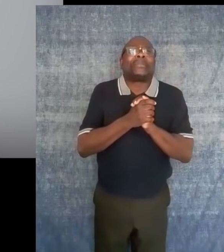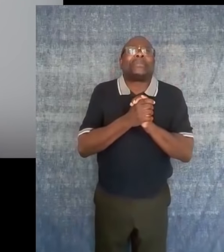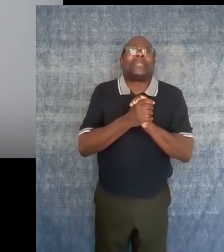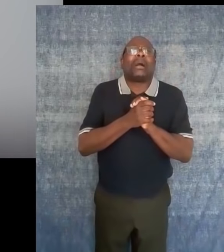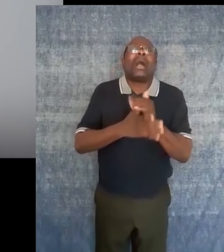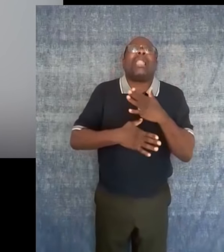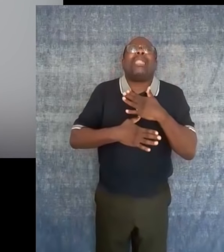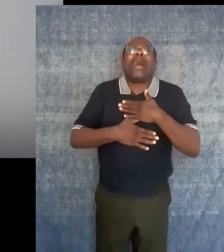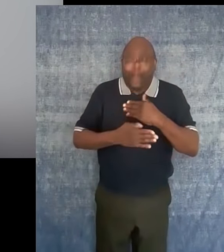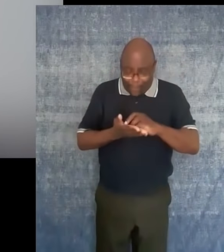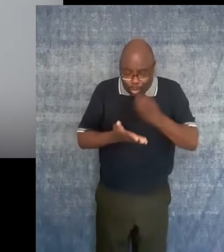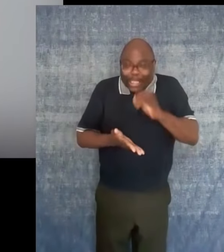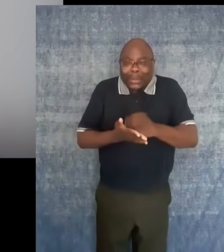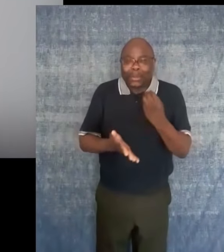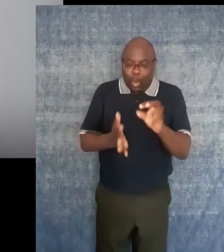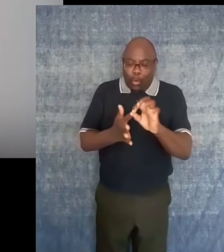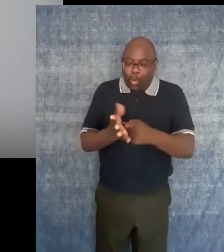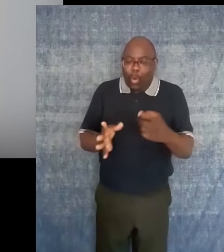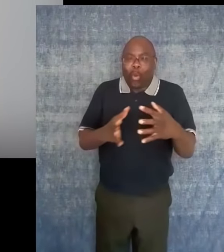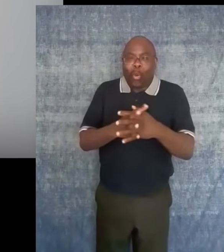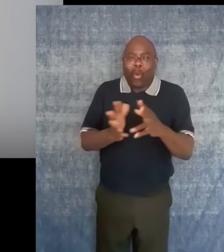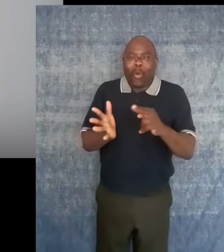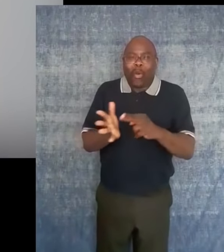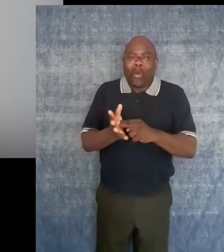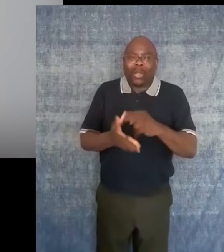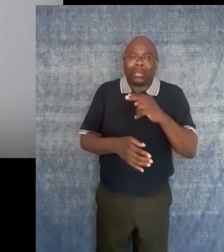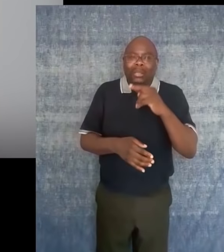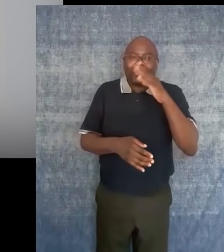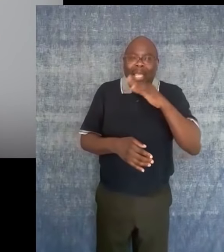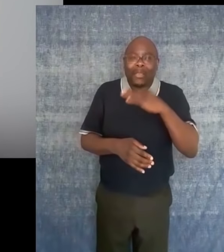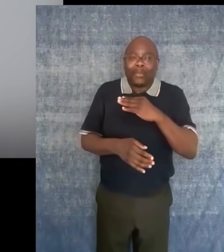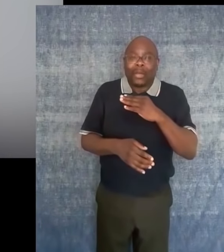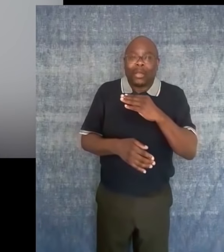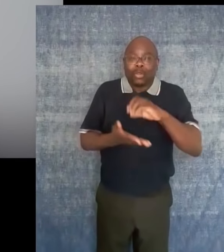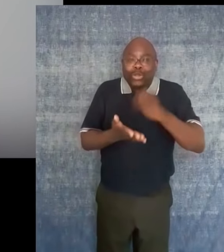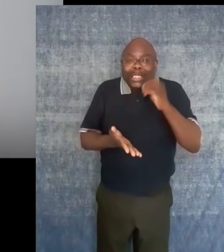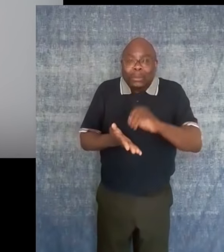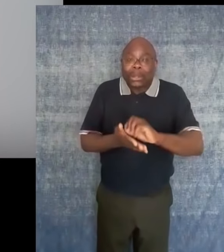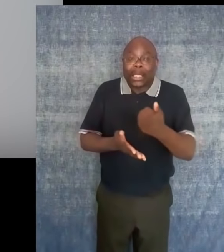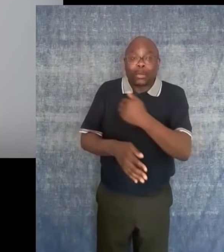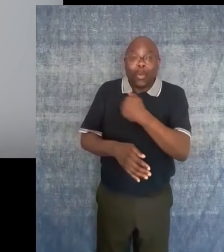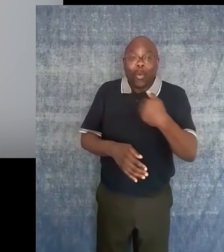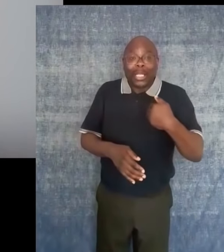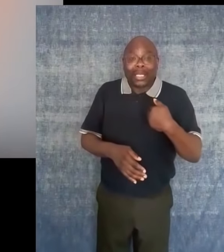I'd love a packet of prawn cocktail." The next day, the next morning, the cleaner